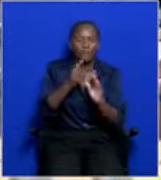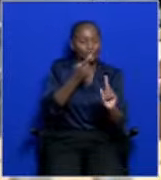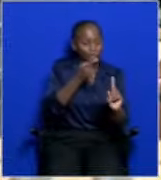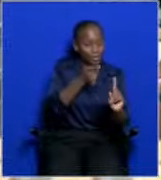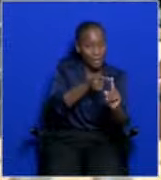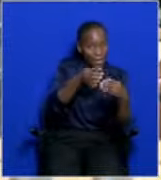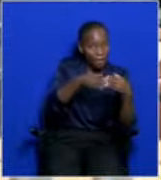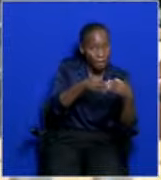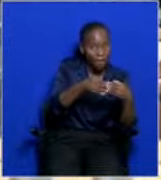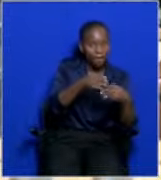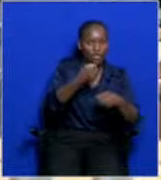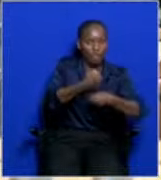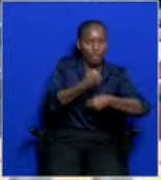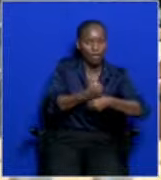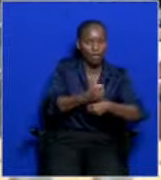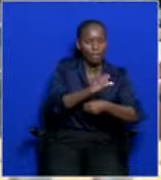The